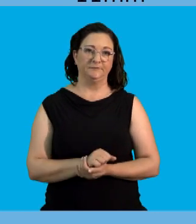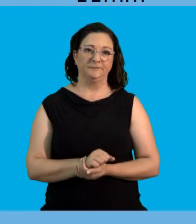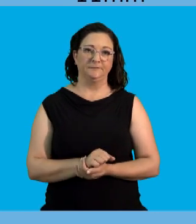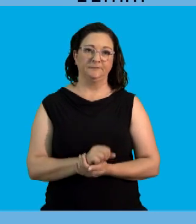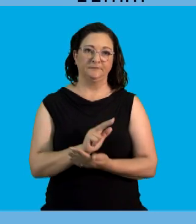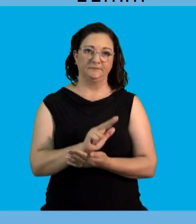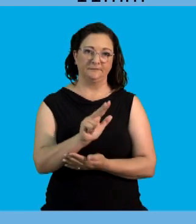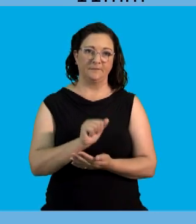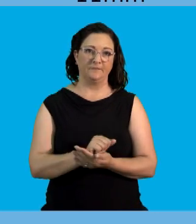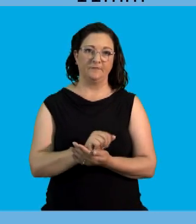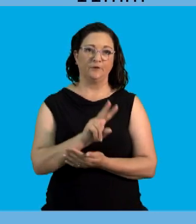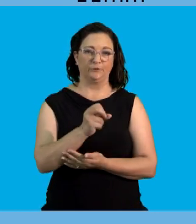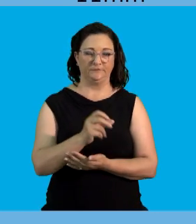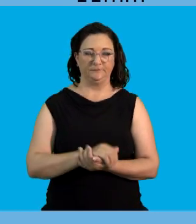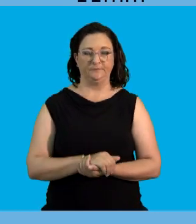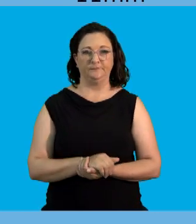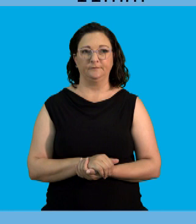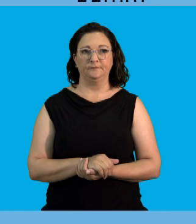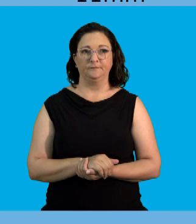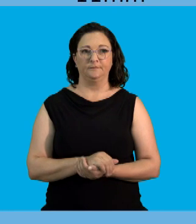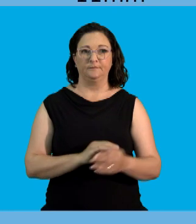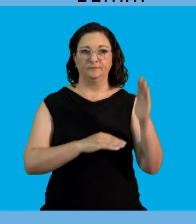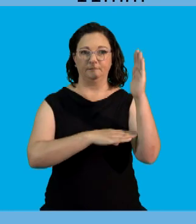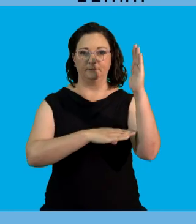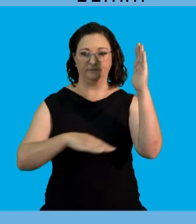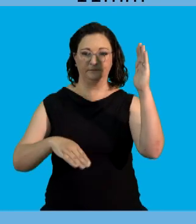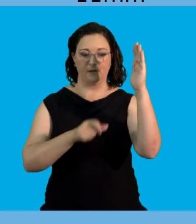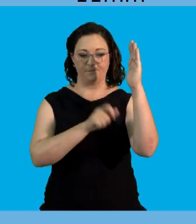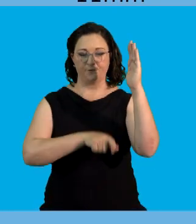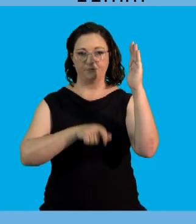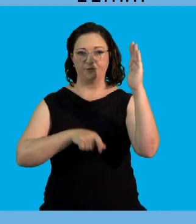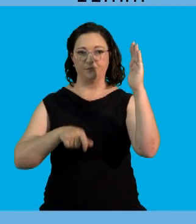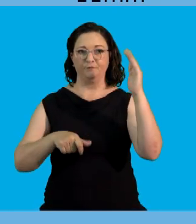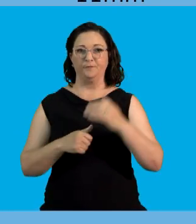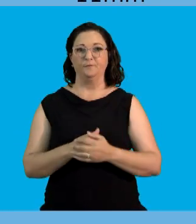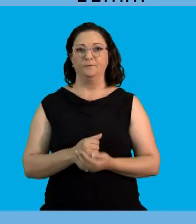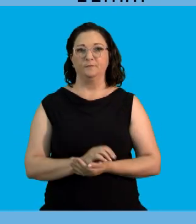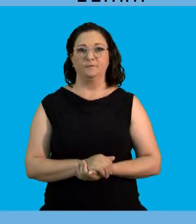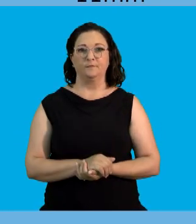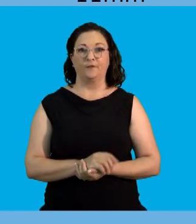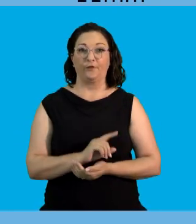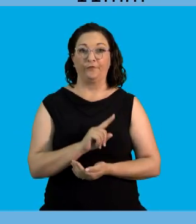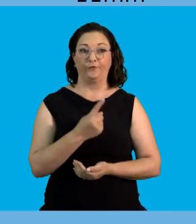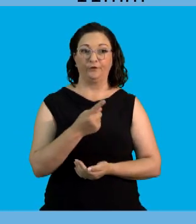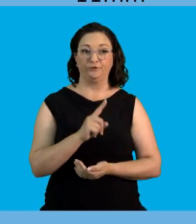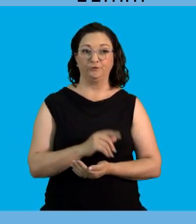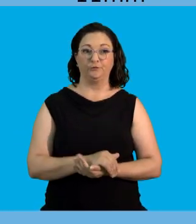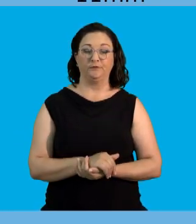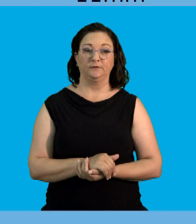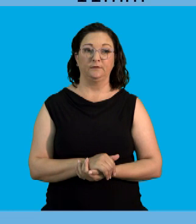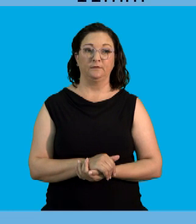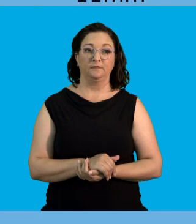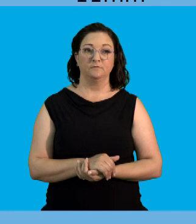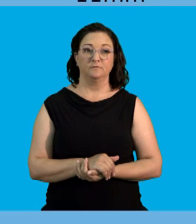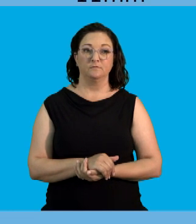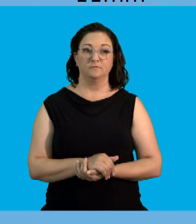16, 18, and 20. And then our different categories, we have brass as our first one. So